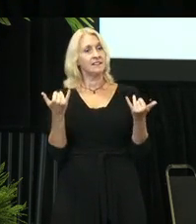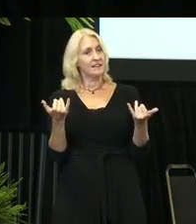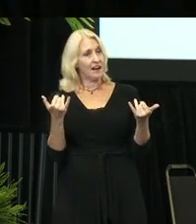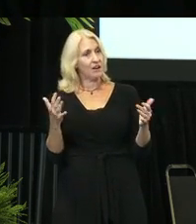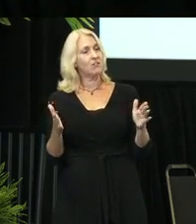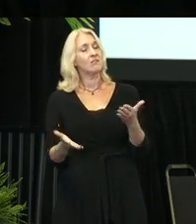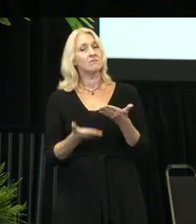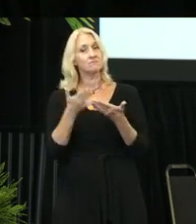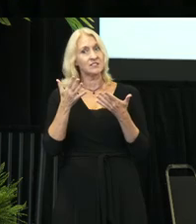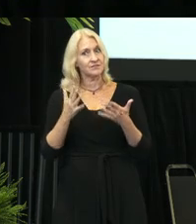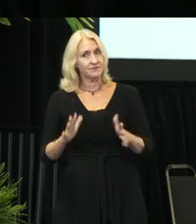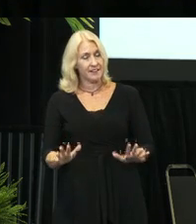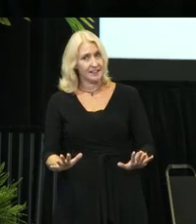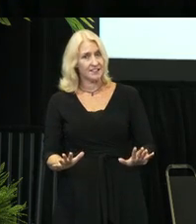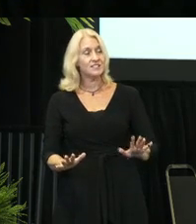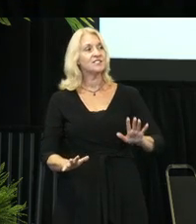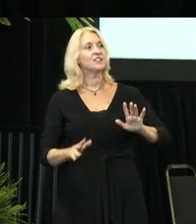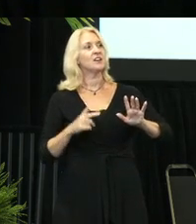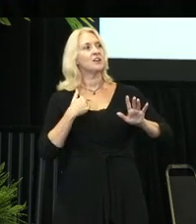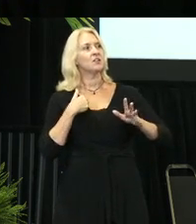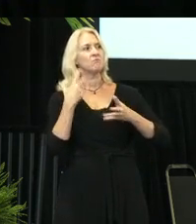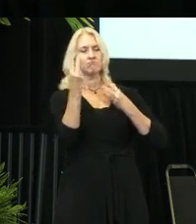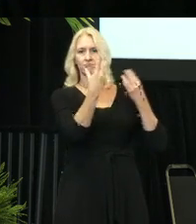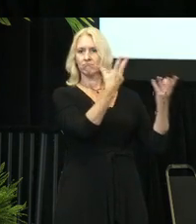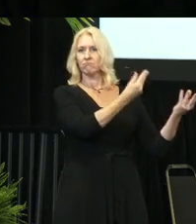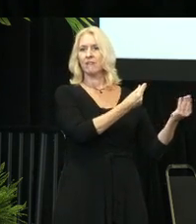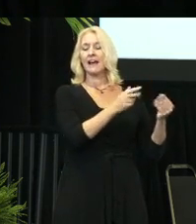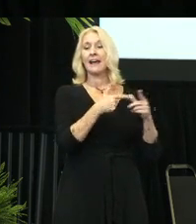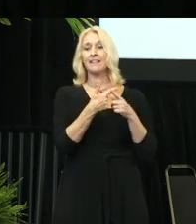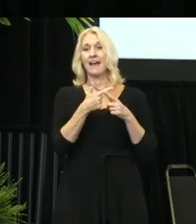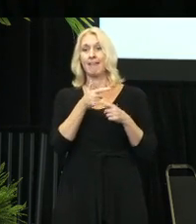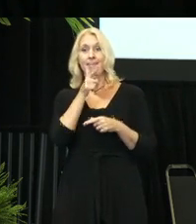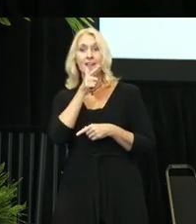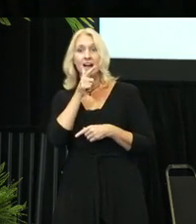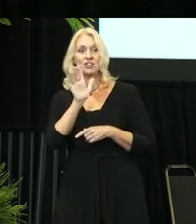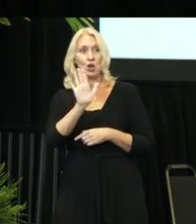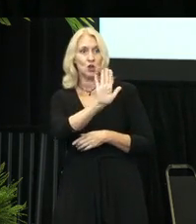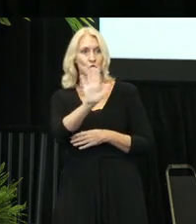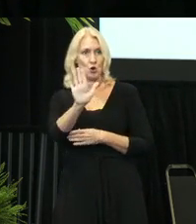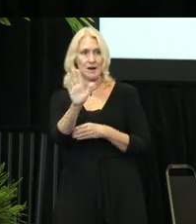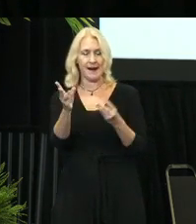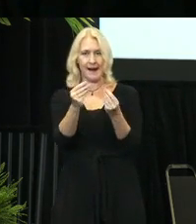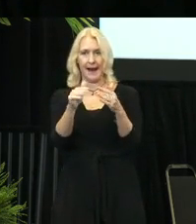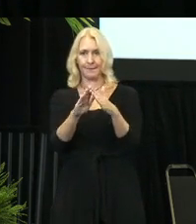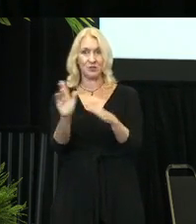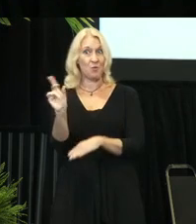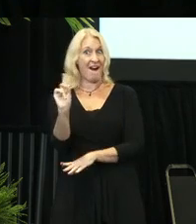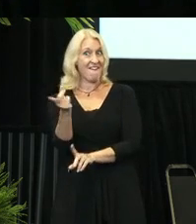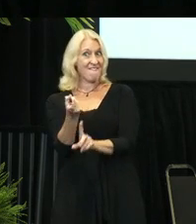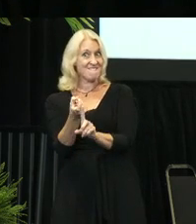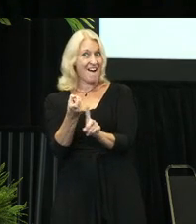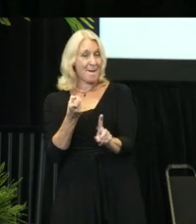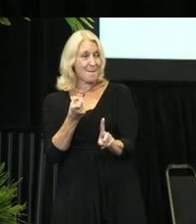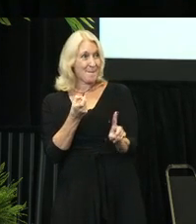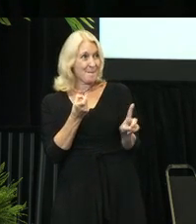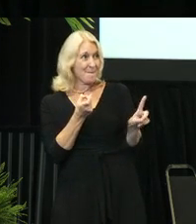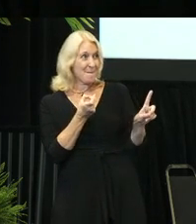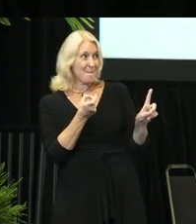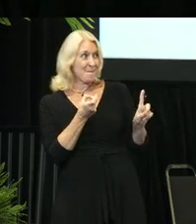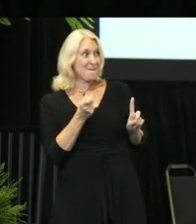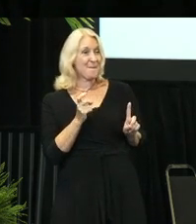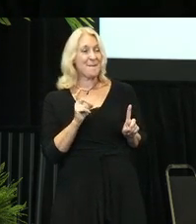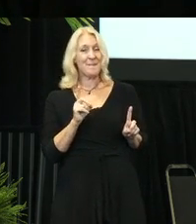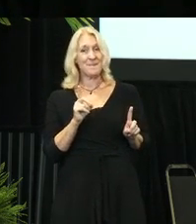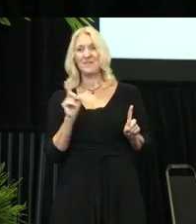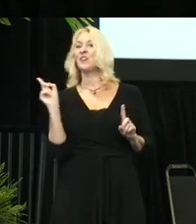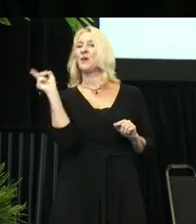other here, and then lunch will be at your respective campuses. So wherever you came from is